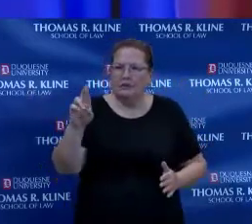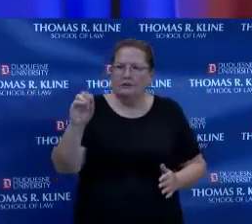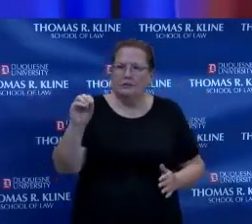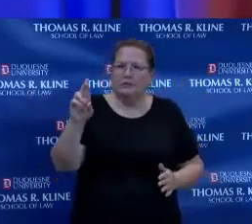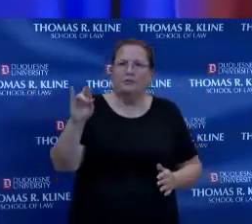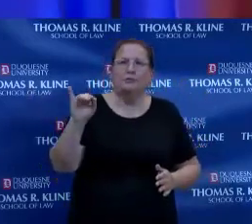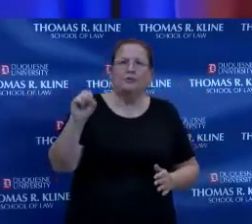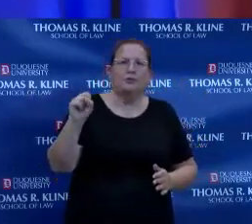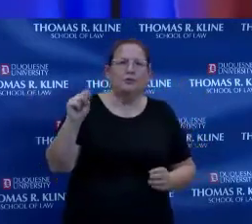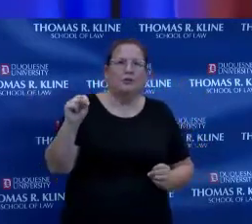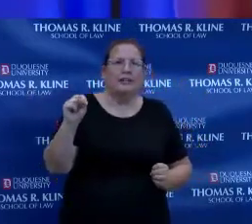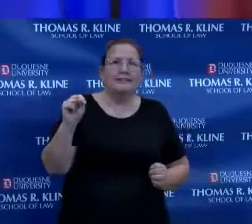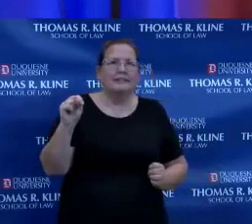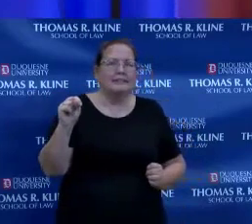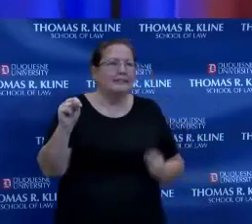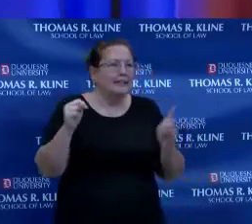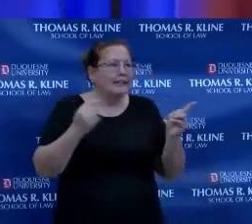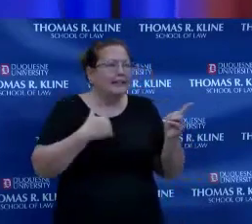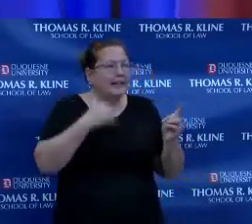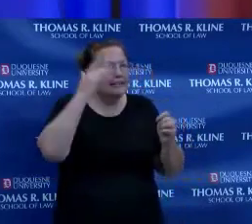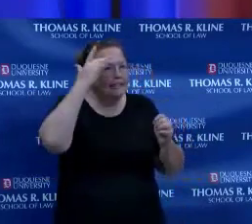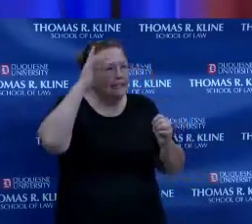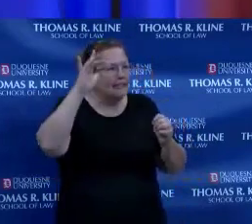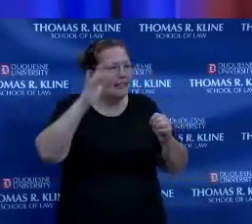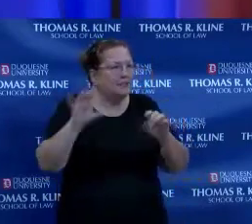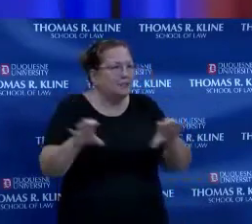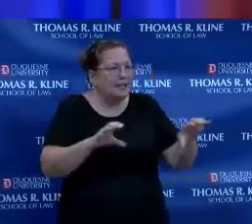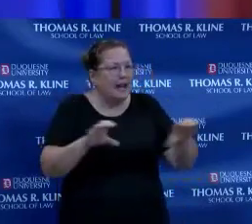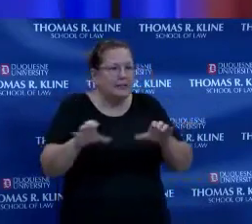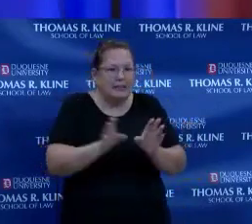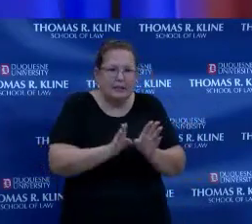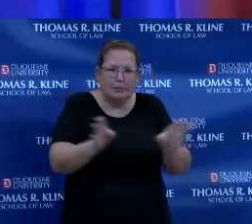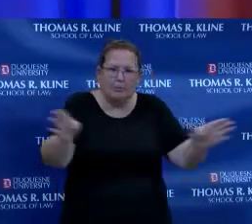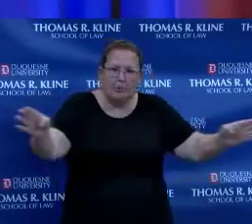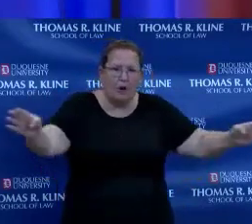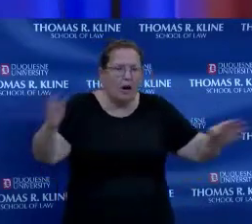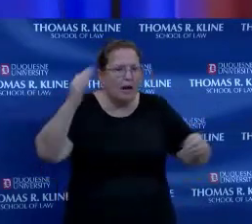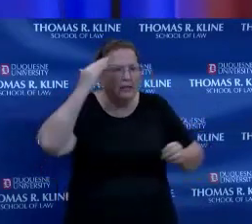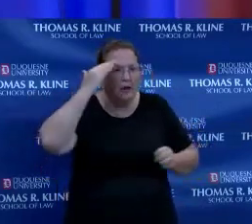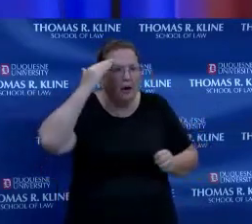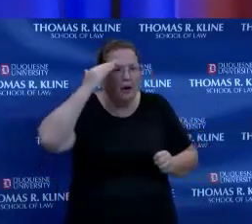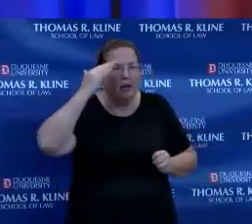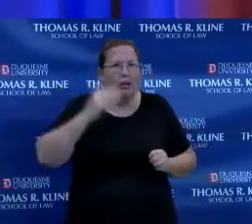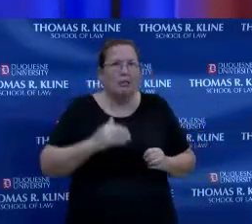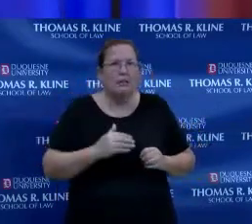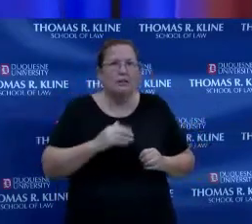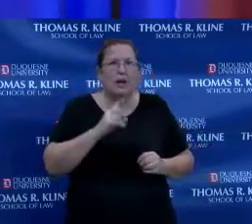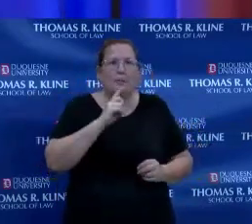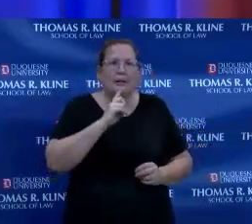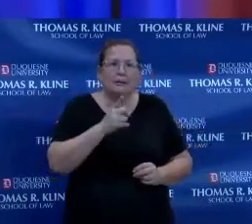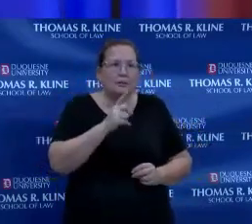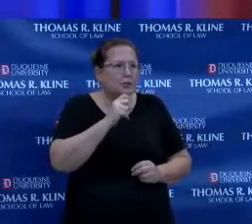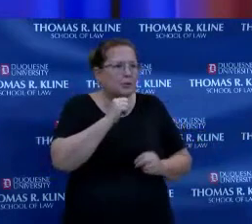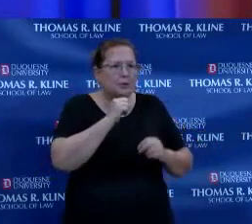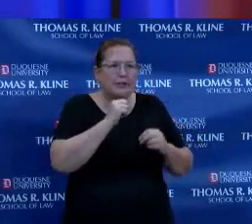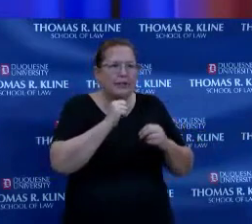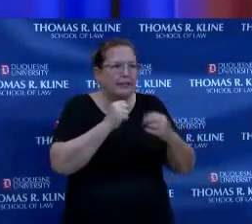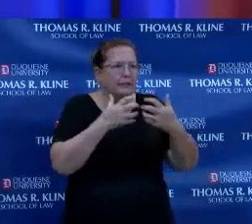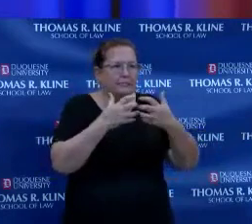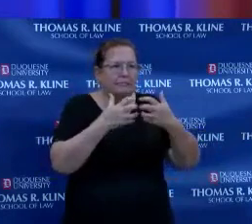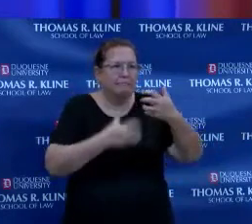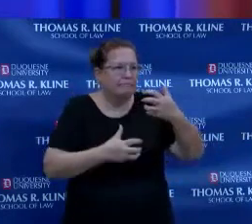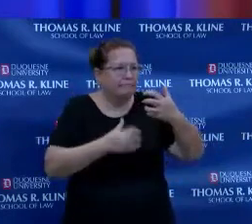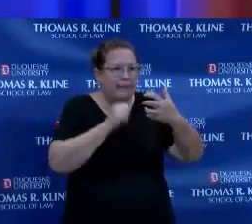a depth of intellectual acumen and a broad expanse of knowledge that is truly unmatched. And so for that